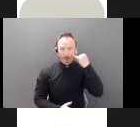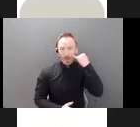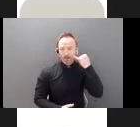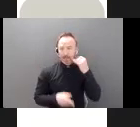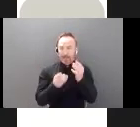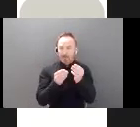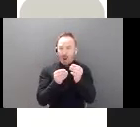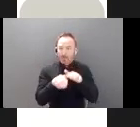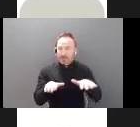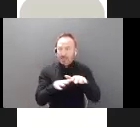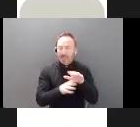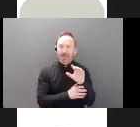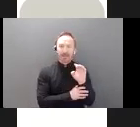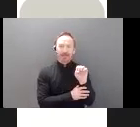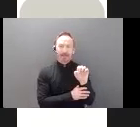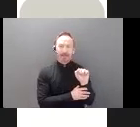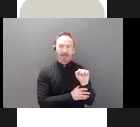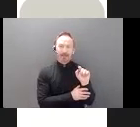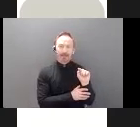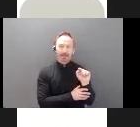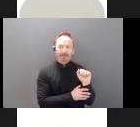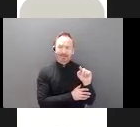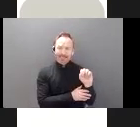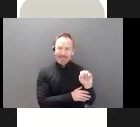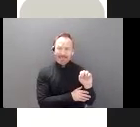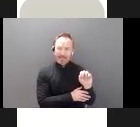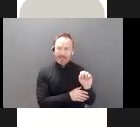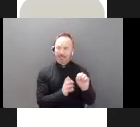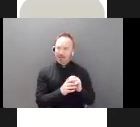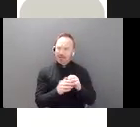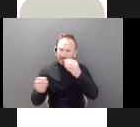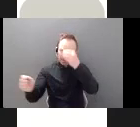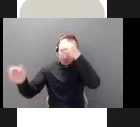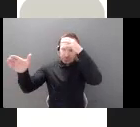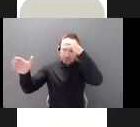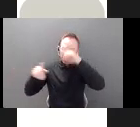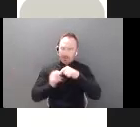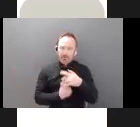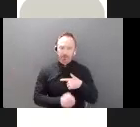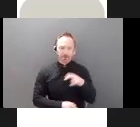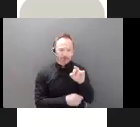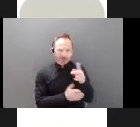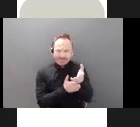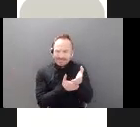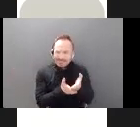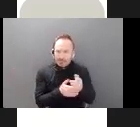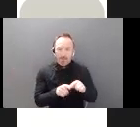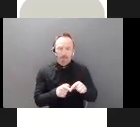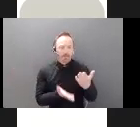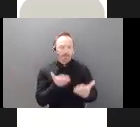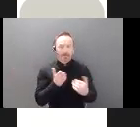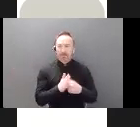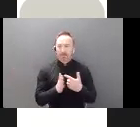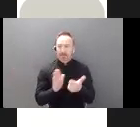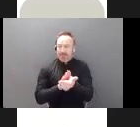of knowledge, and there's that risk, right? That some legal rights could be at